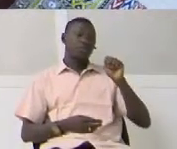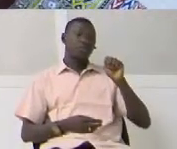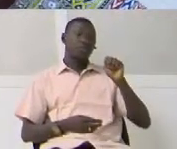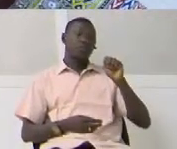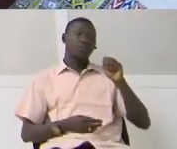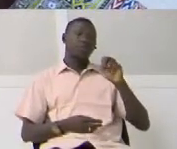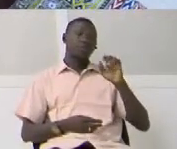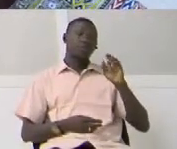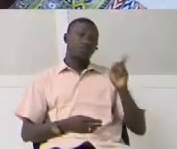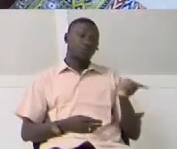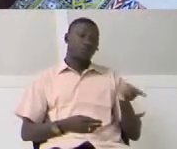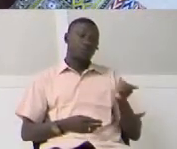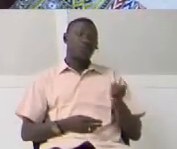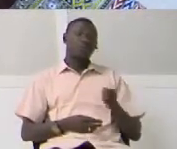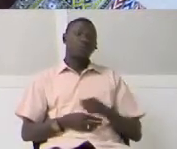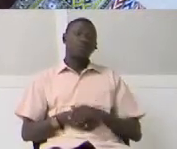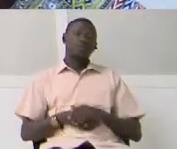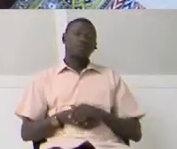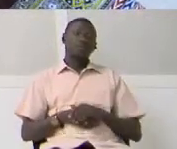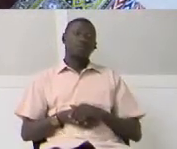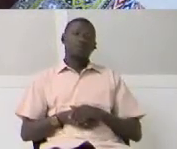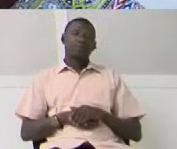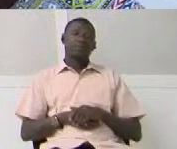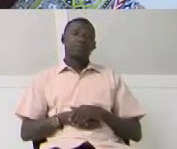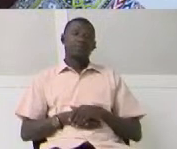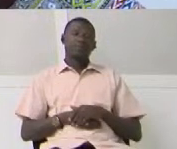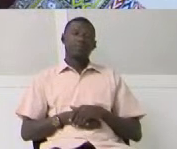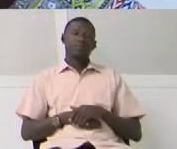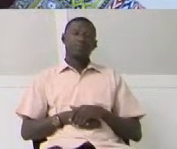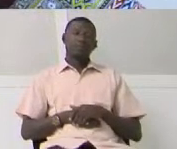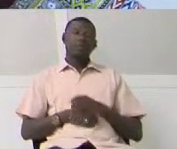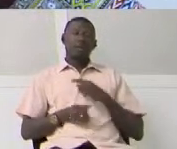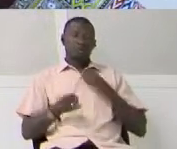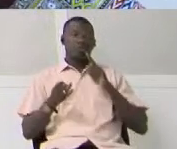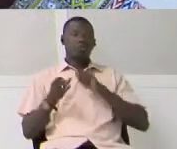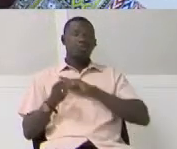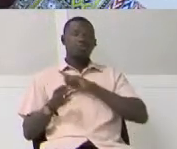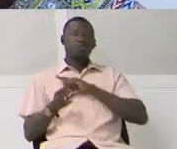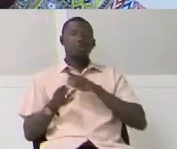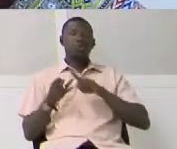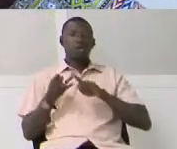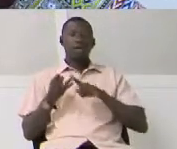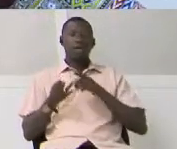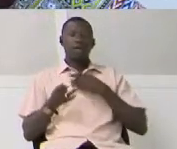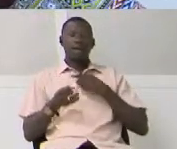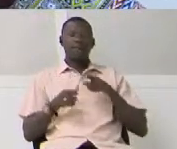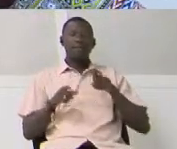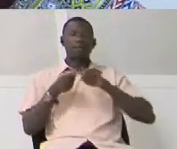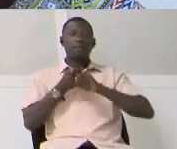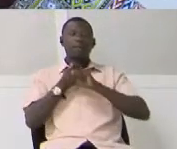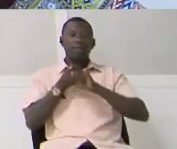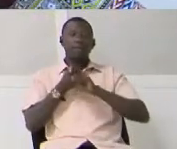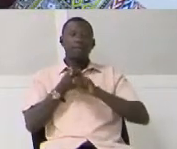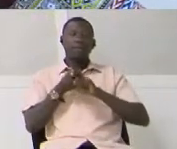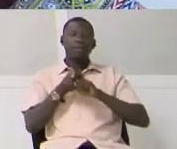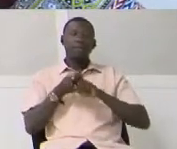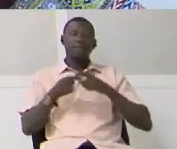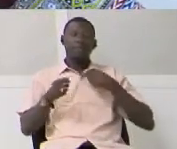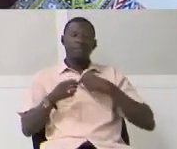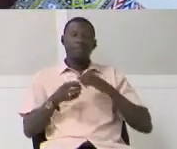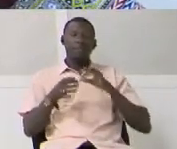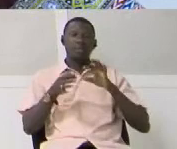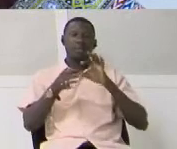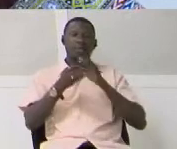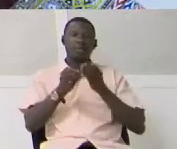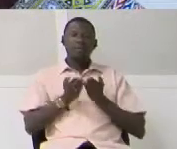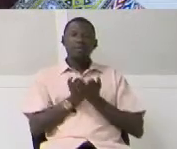Dama Amon been a partnership before, a cargo ship. And also I had a partner, I was a partner in a cargo ship. On a